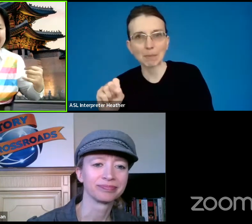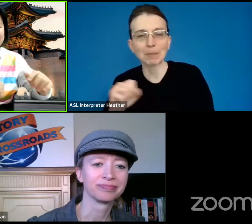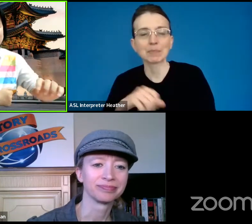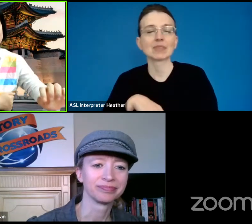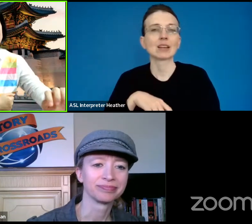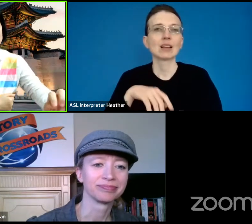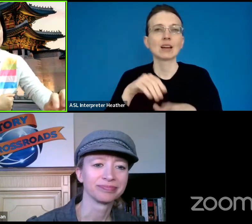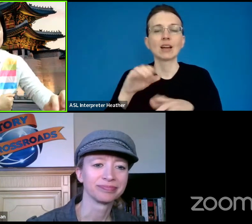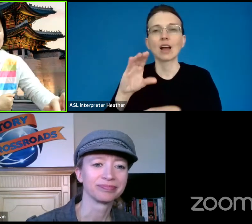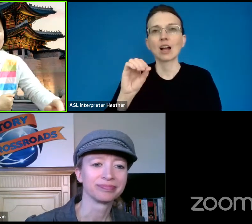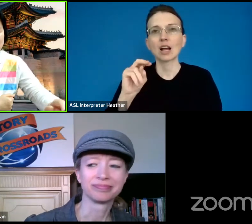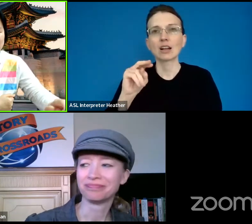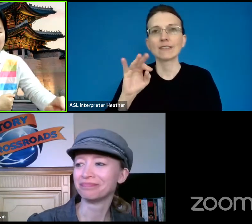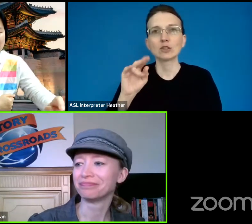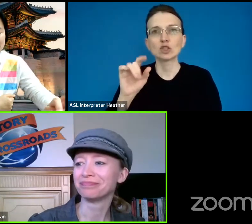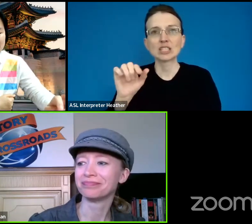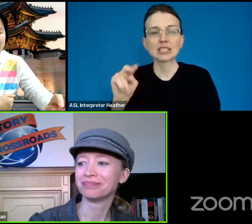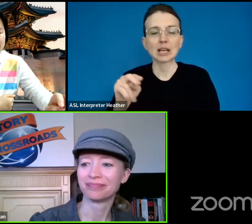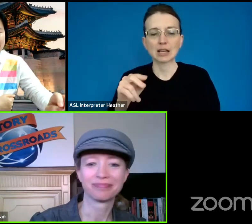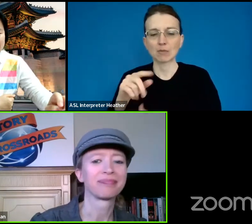coexisted.